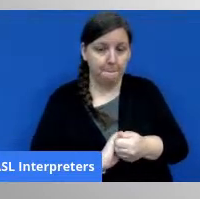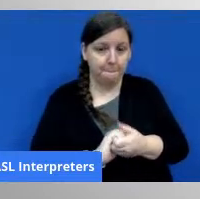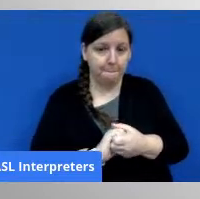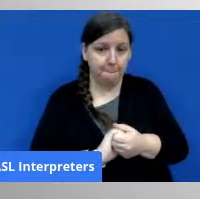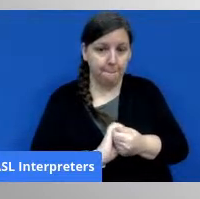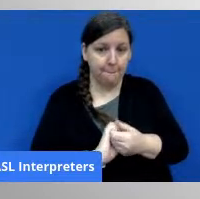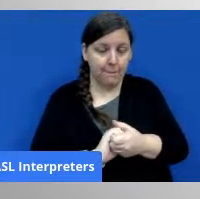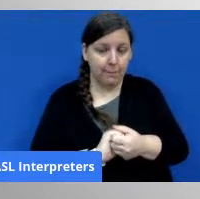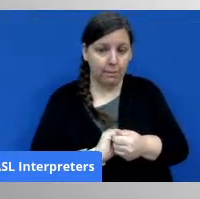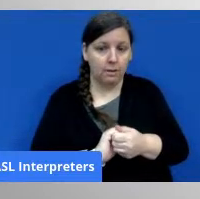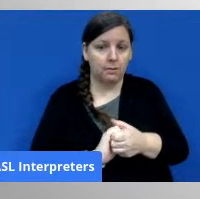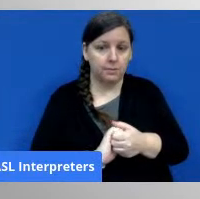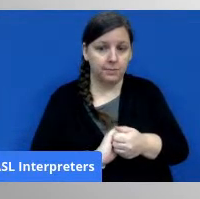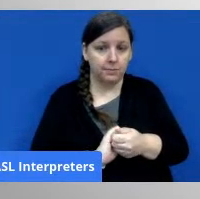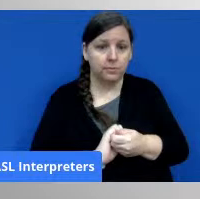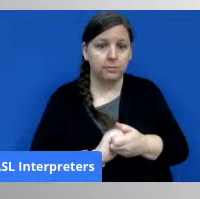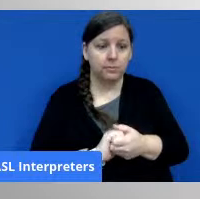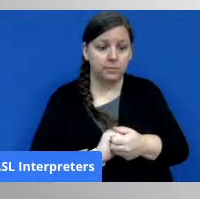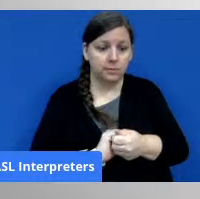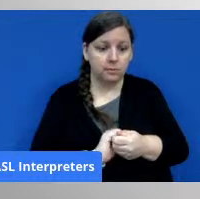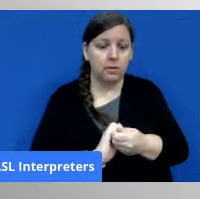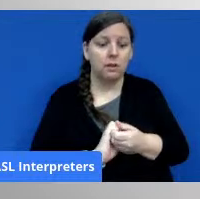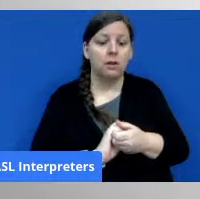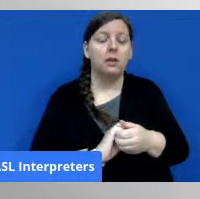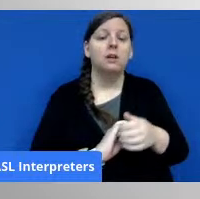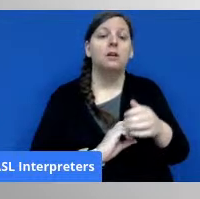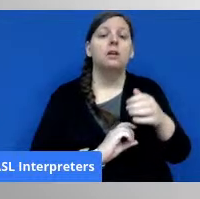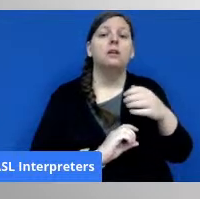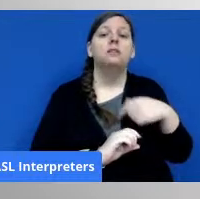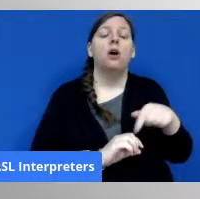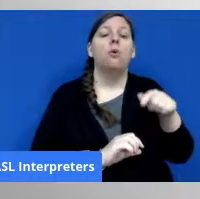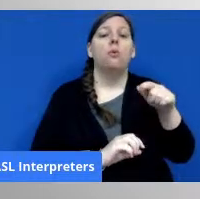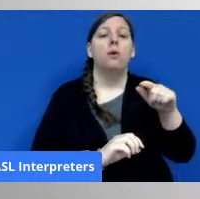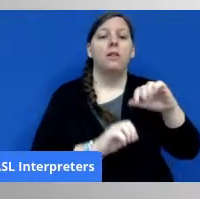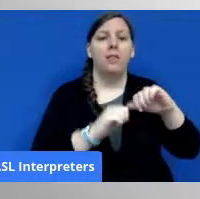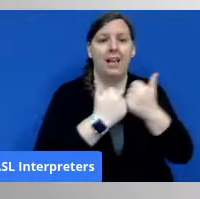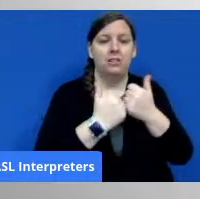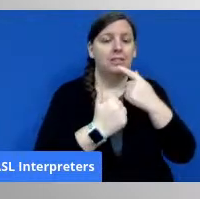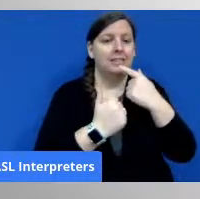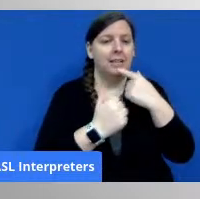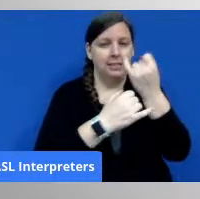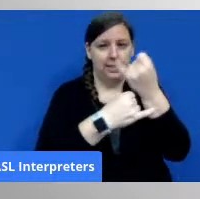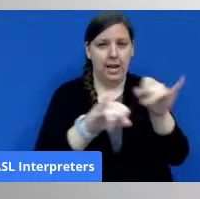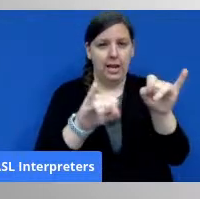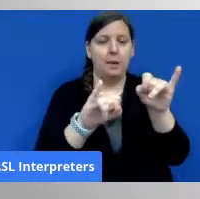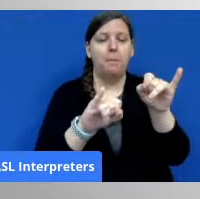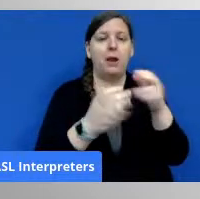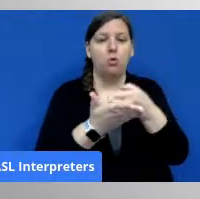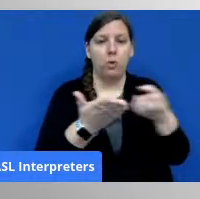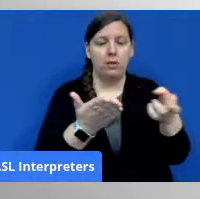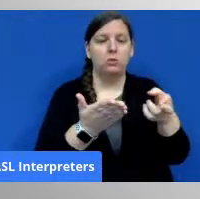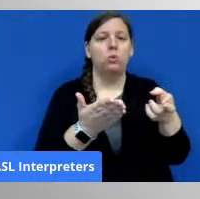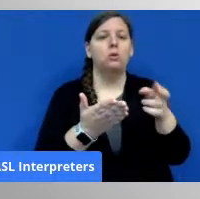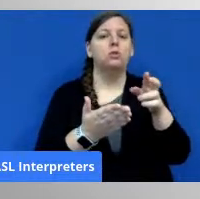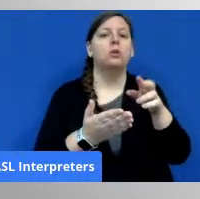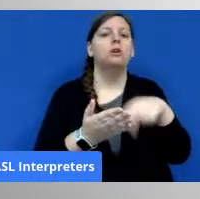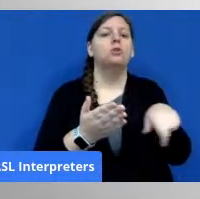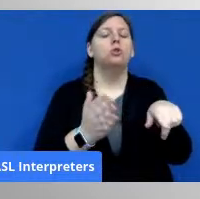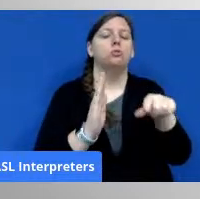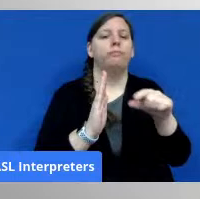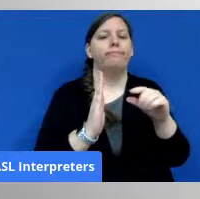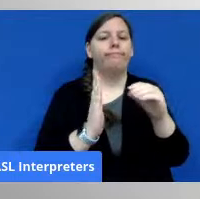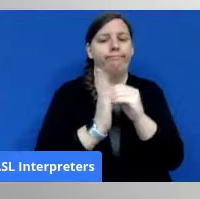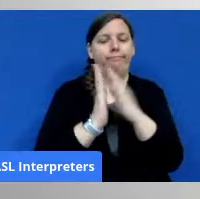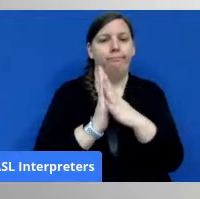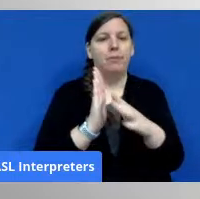agency says is, of course, this independent resource to kind of rate the quality of childcare centers, it